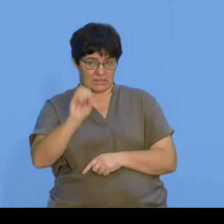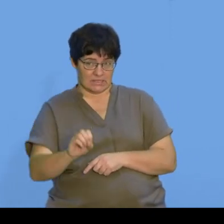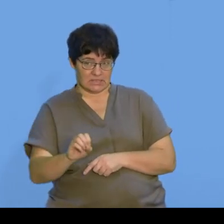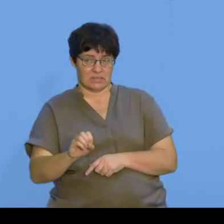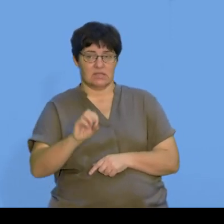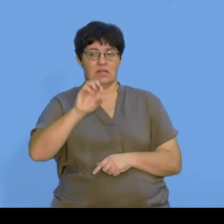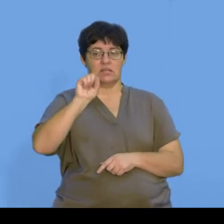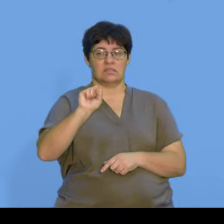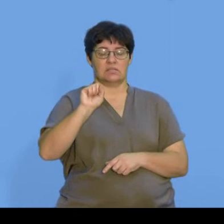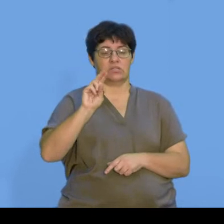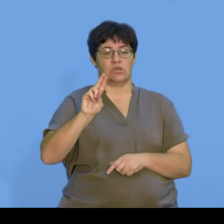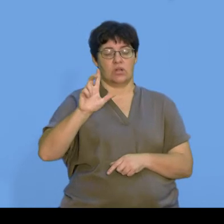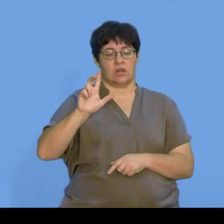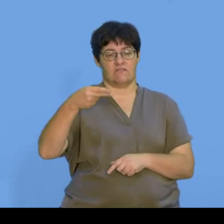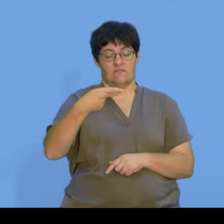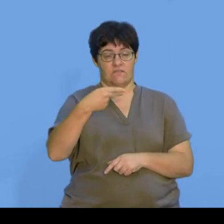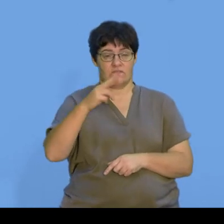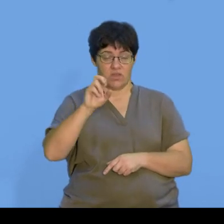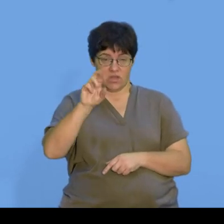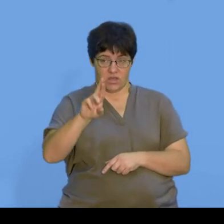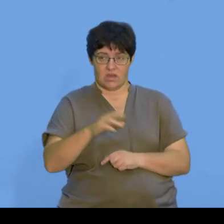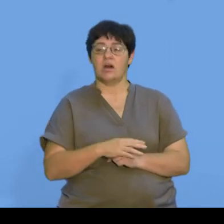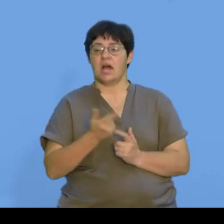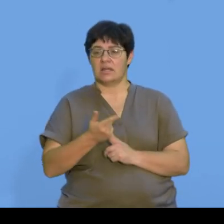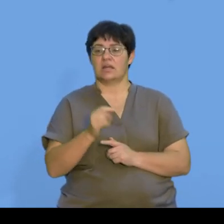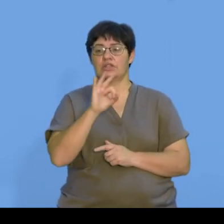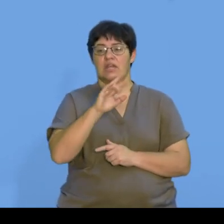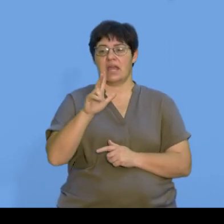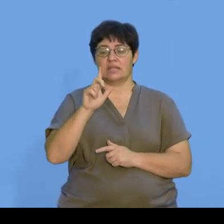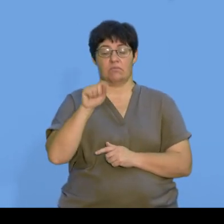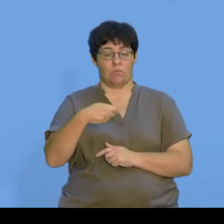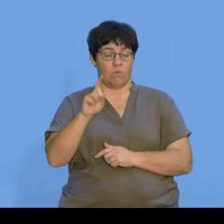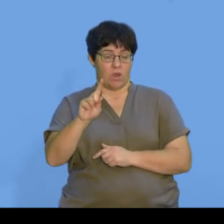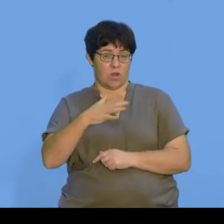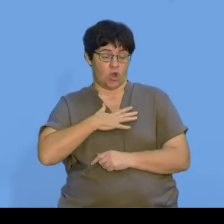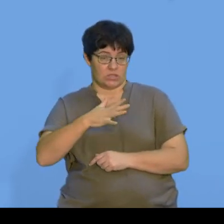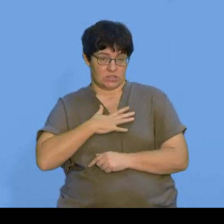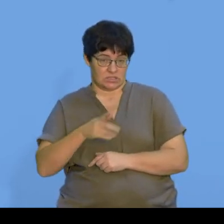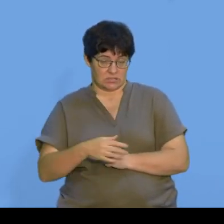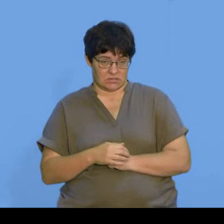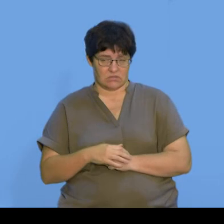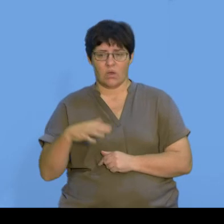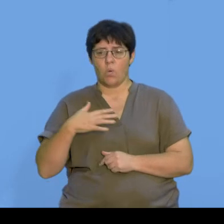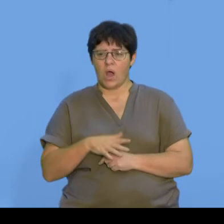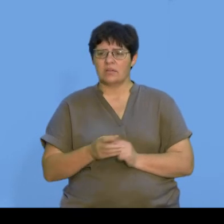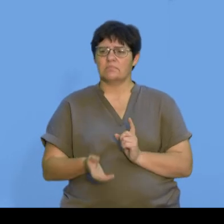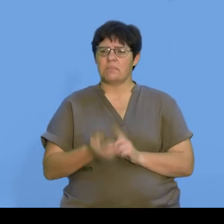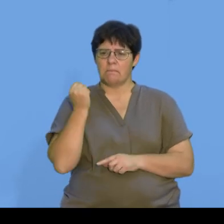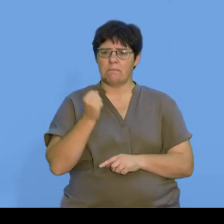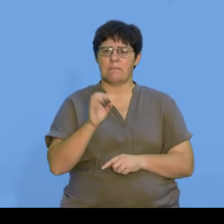25.4% of sulfur, and then 38.1% of oxygen. Then we want to determine the